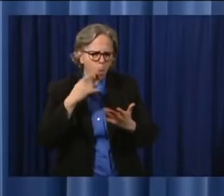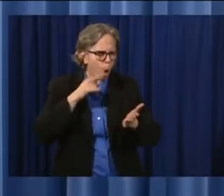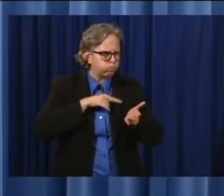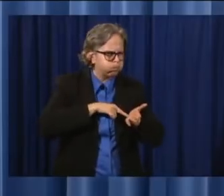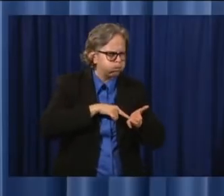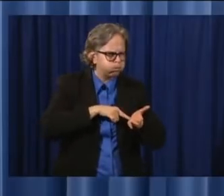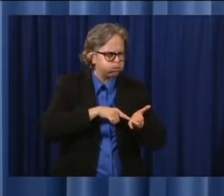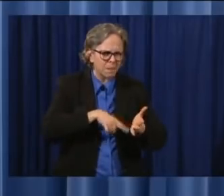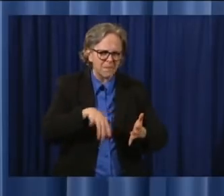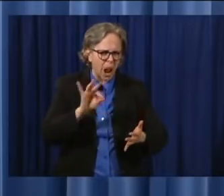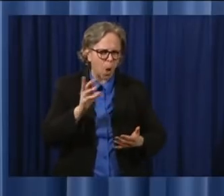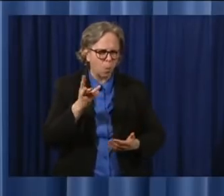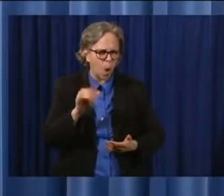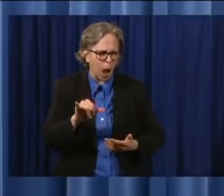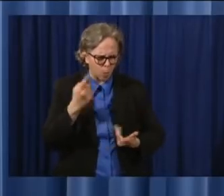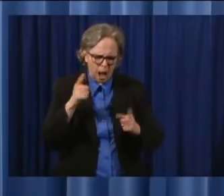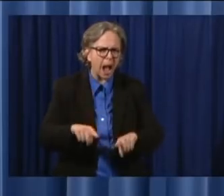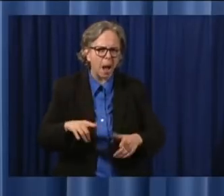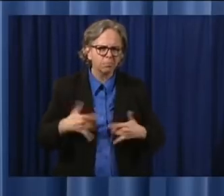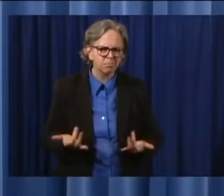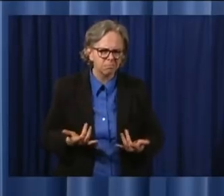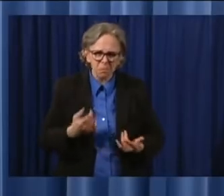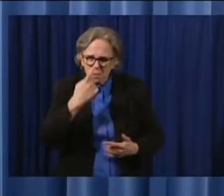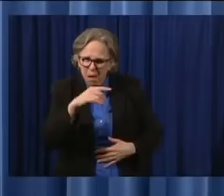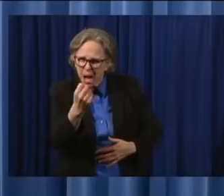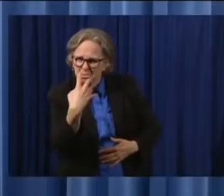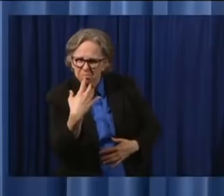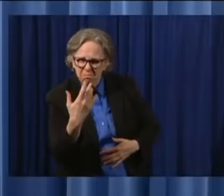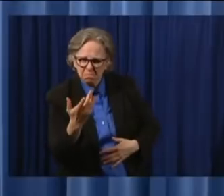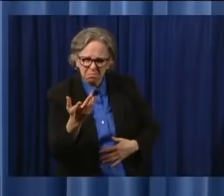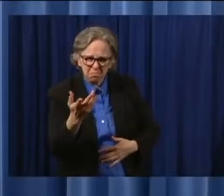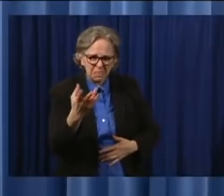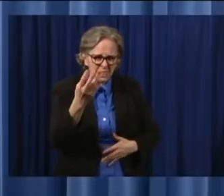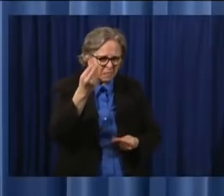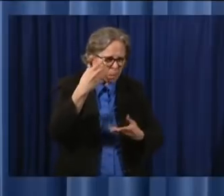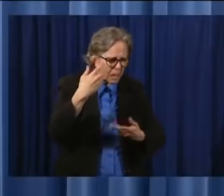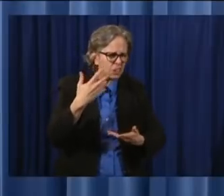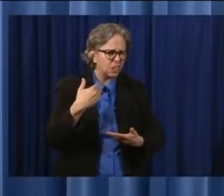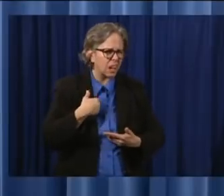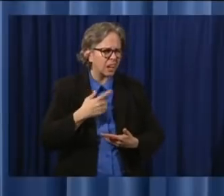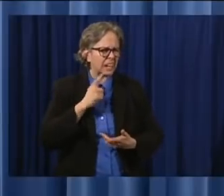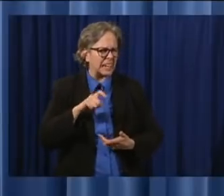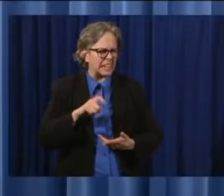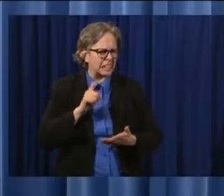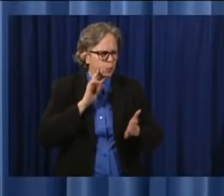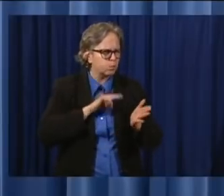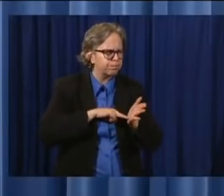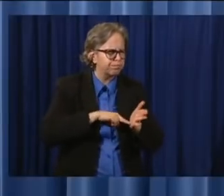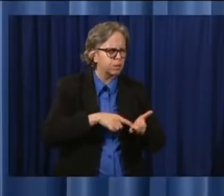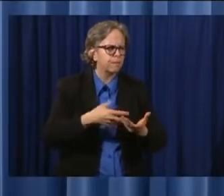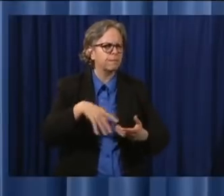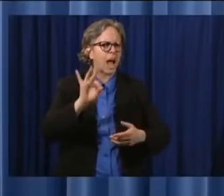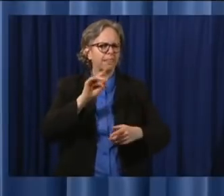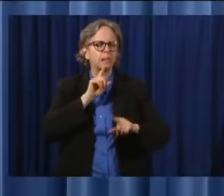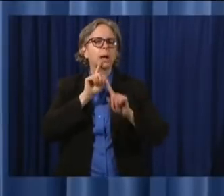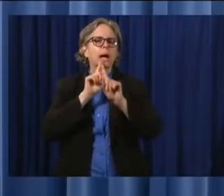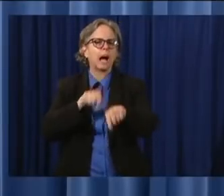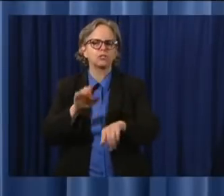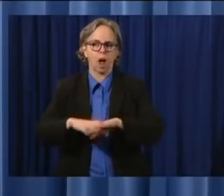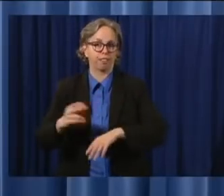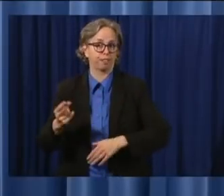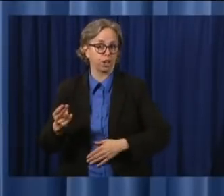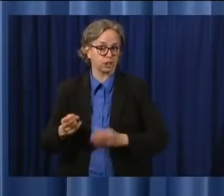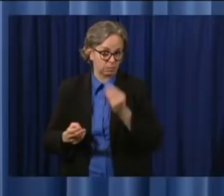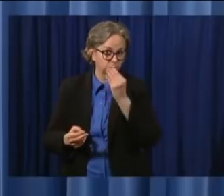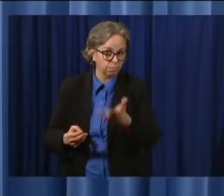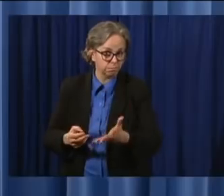maybe if you can give us that or give us some information, and we'll try to have an answer for you on Thursday. Great, thank you so much.